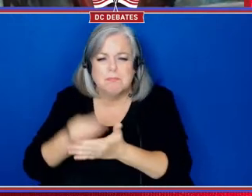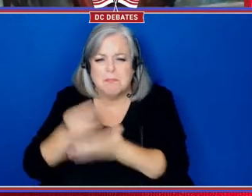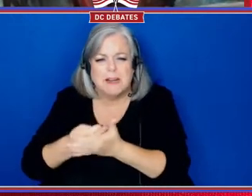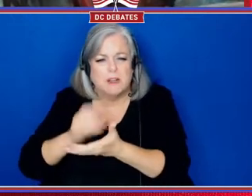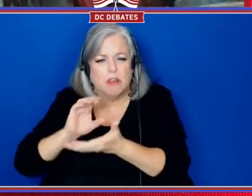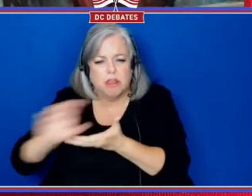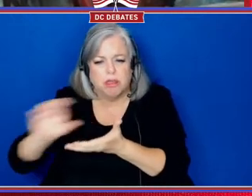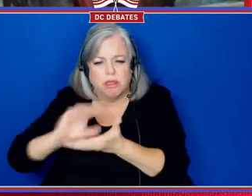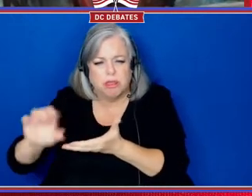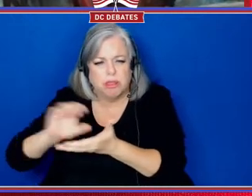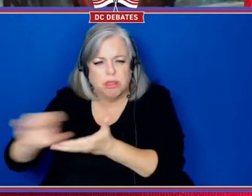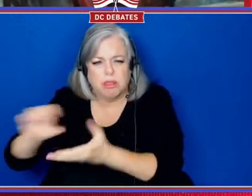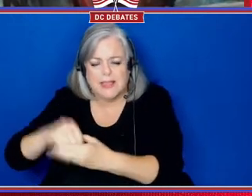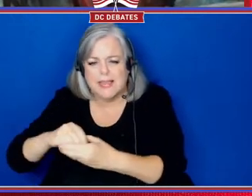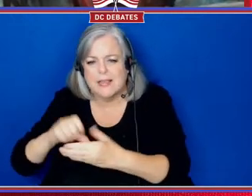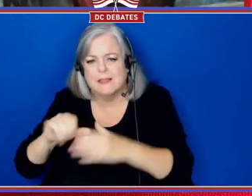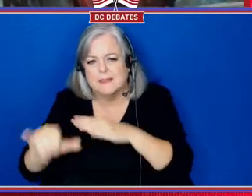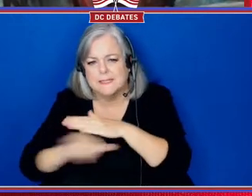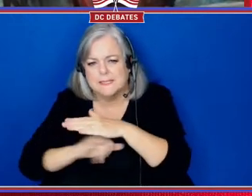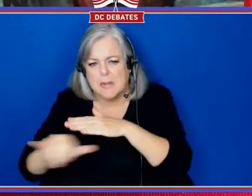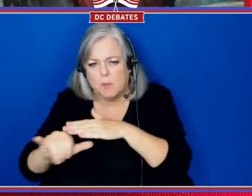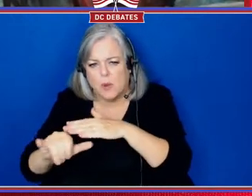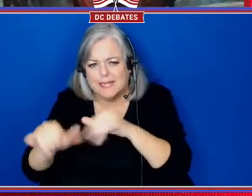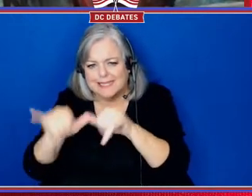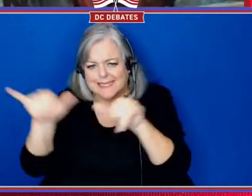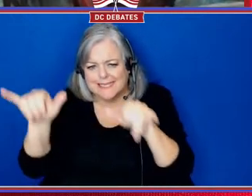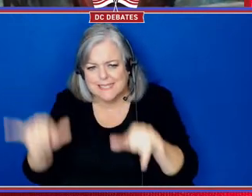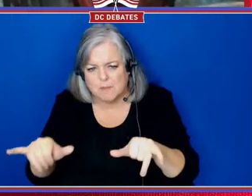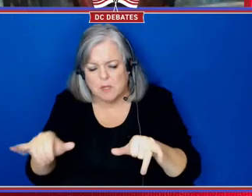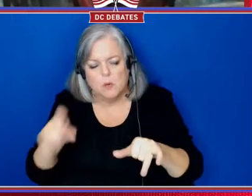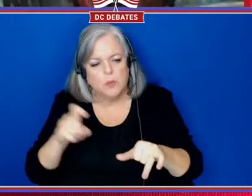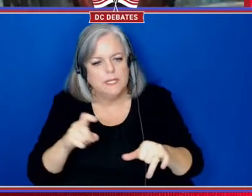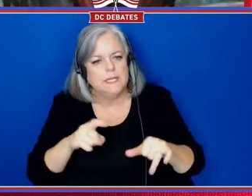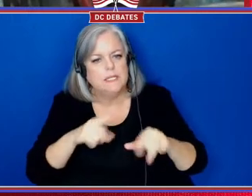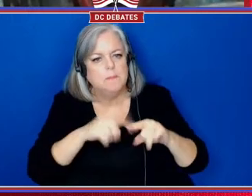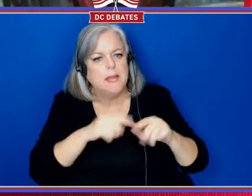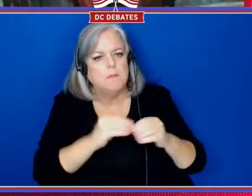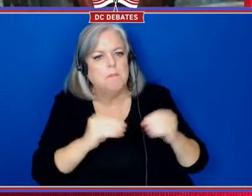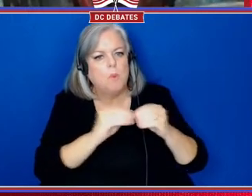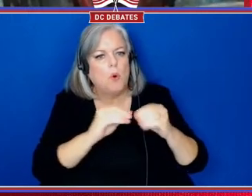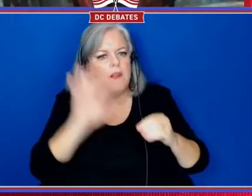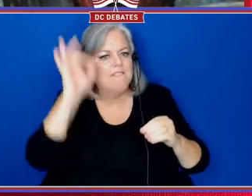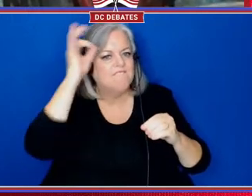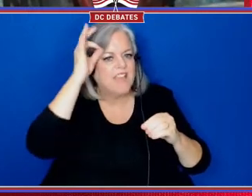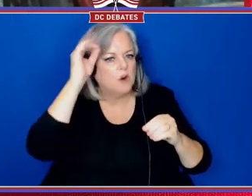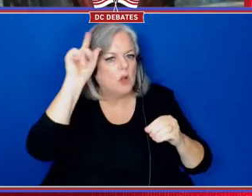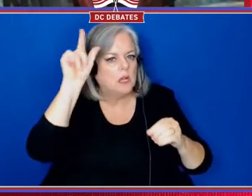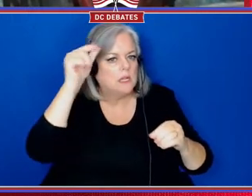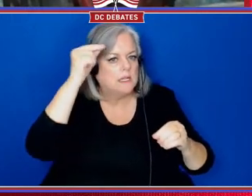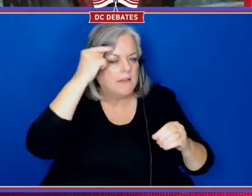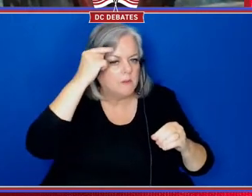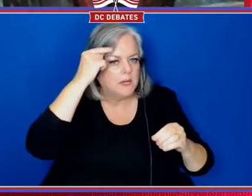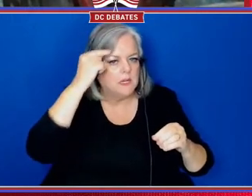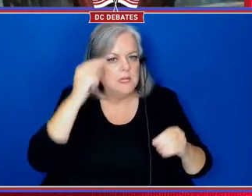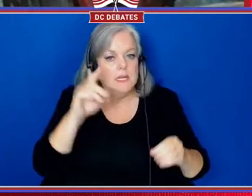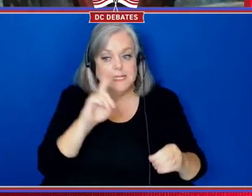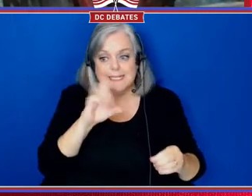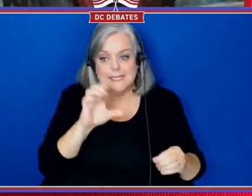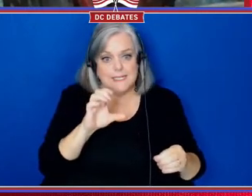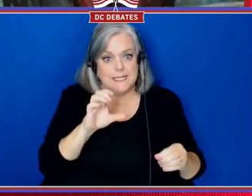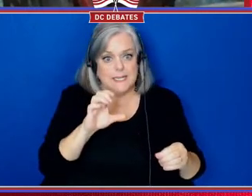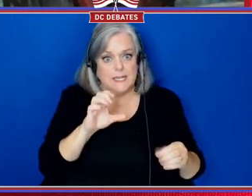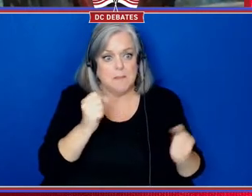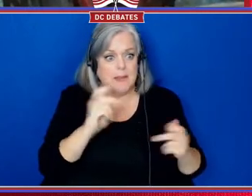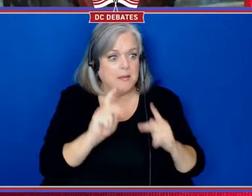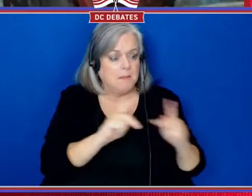especially our subway system. We have to lean more on the federal government. DC brings a lot of people here to come to work who are federal government